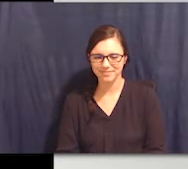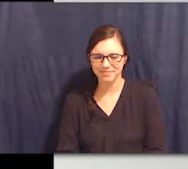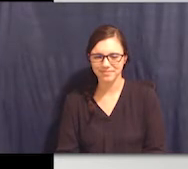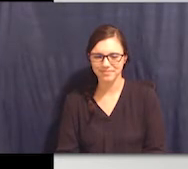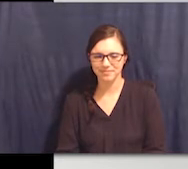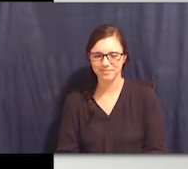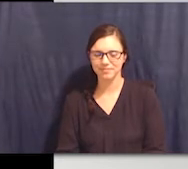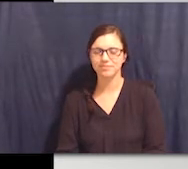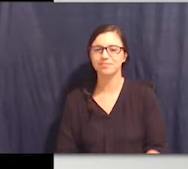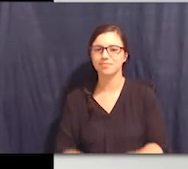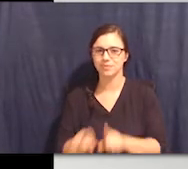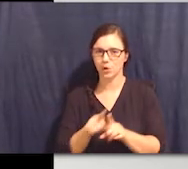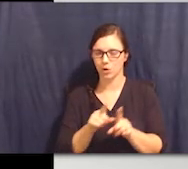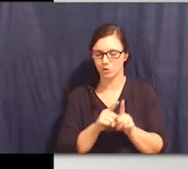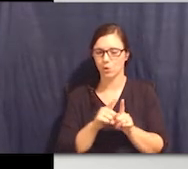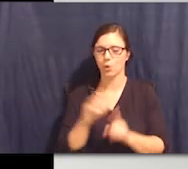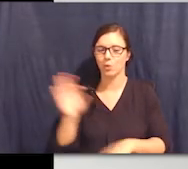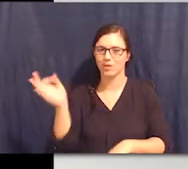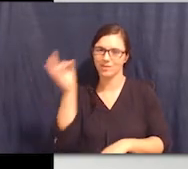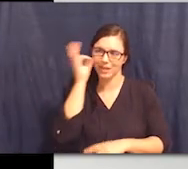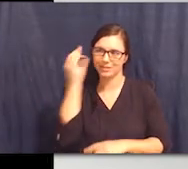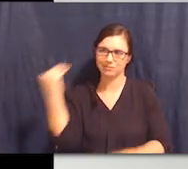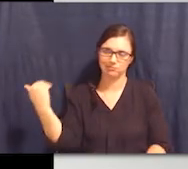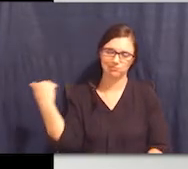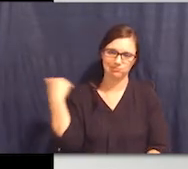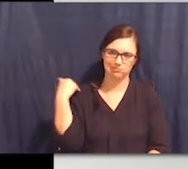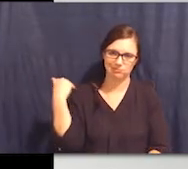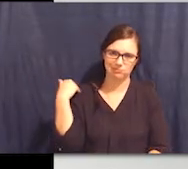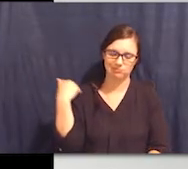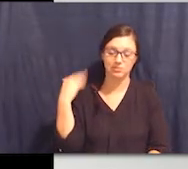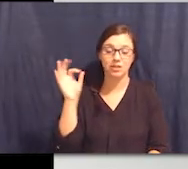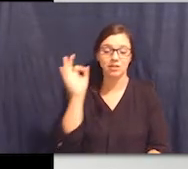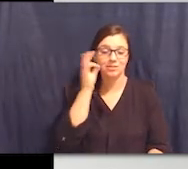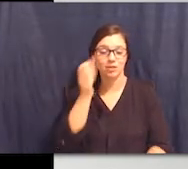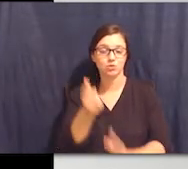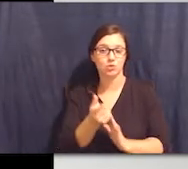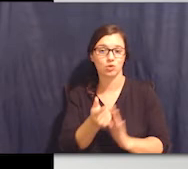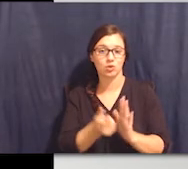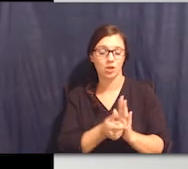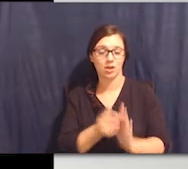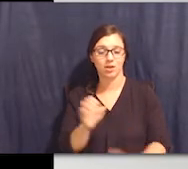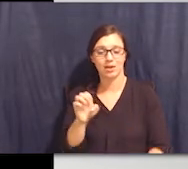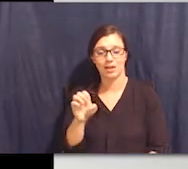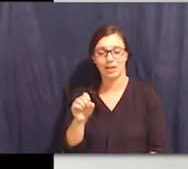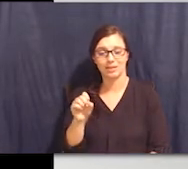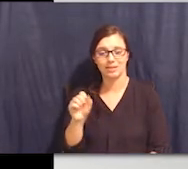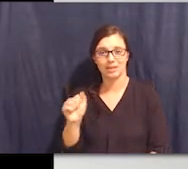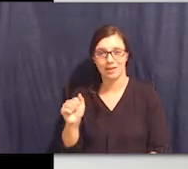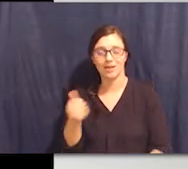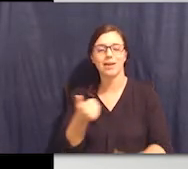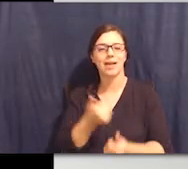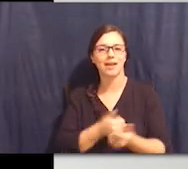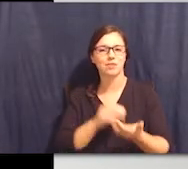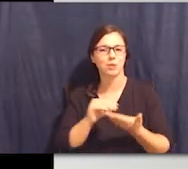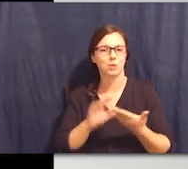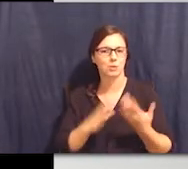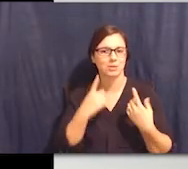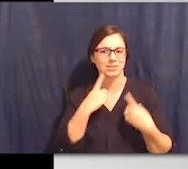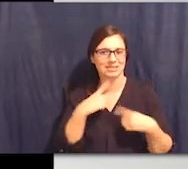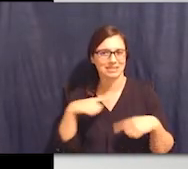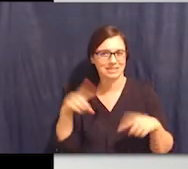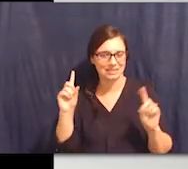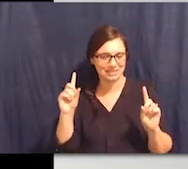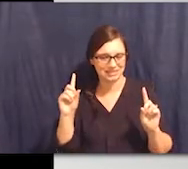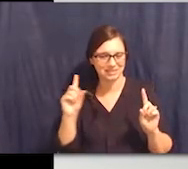And also, we have been reminded by the feds that federal law, ESSA, Every Student Succeeds Act, that